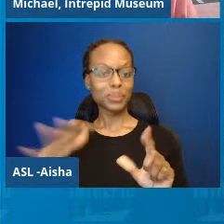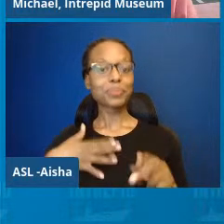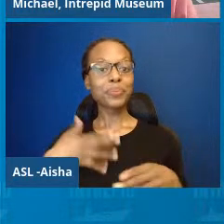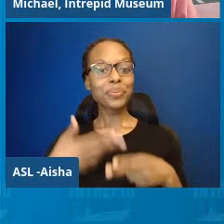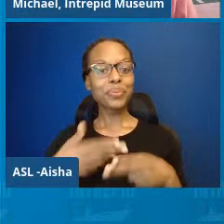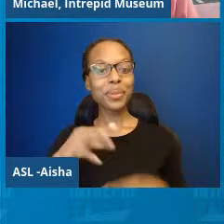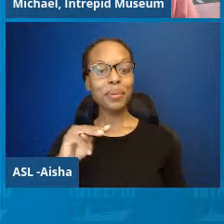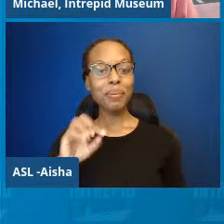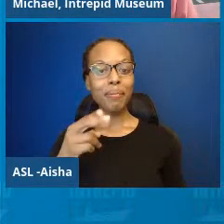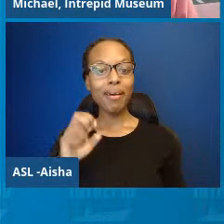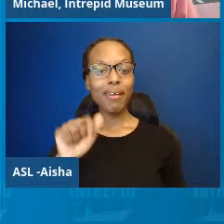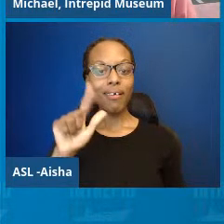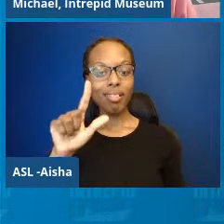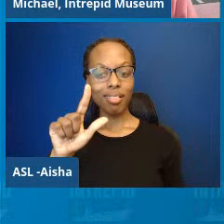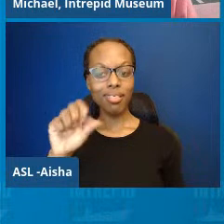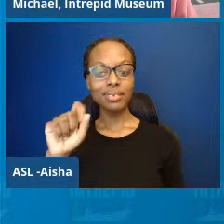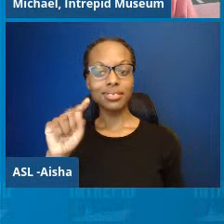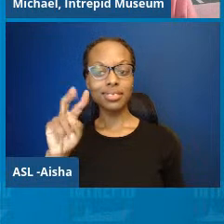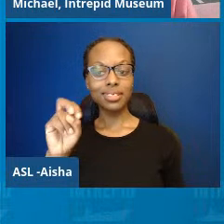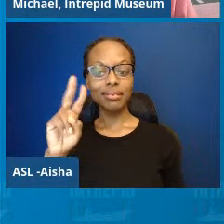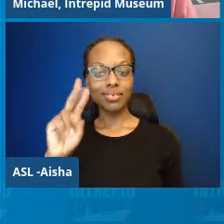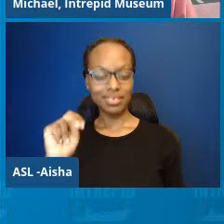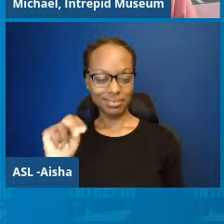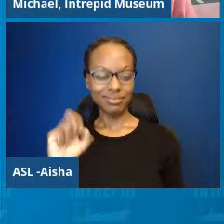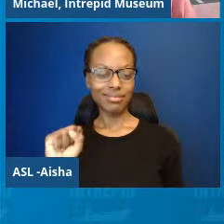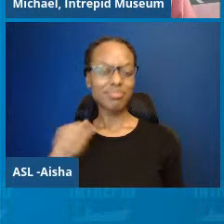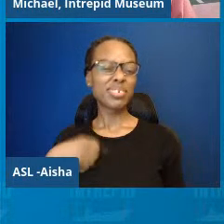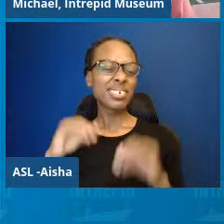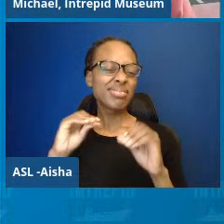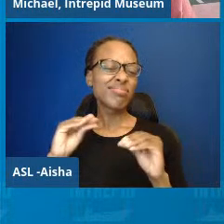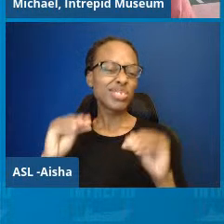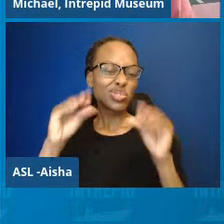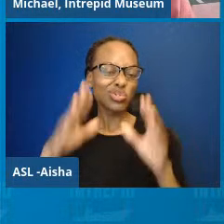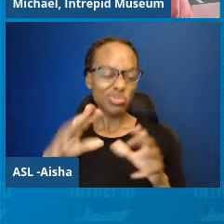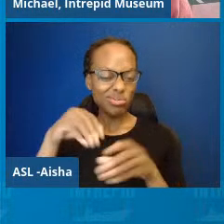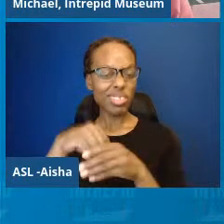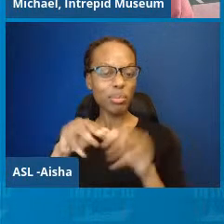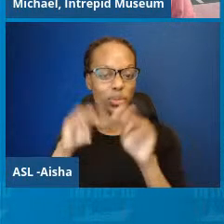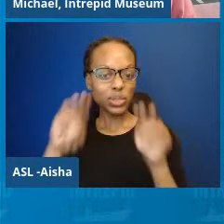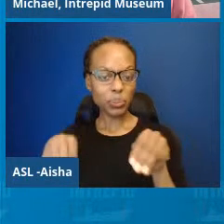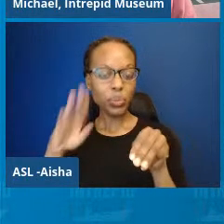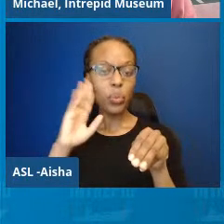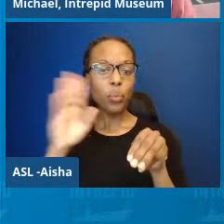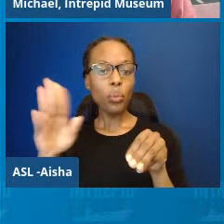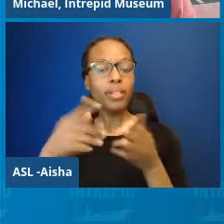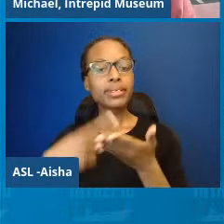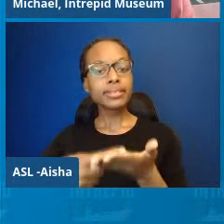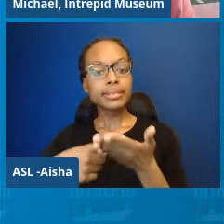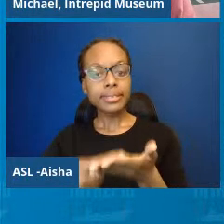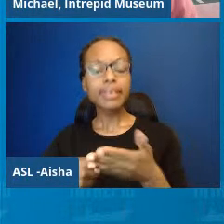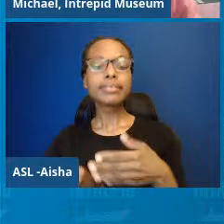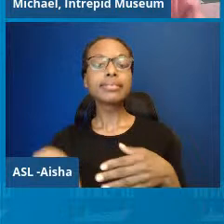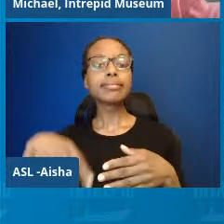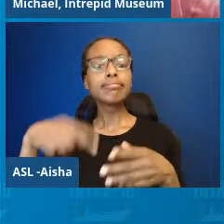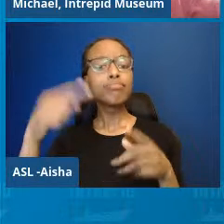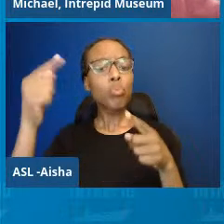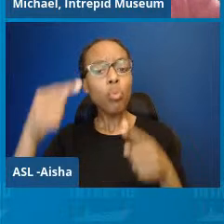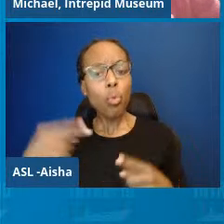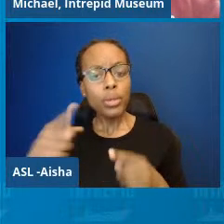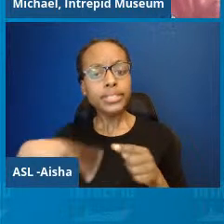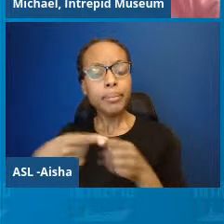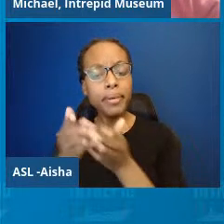museum educator. I will be your host today as we learn about highlights and heroes during Intrepid's